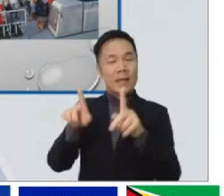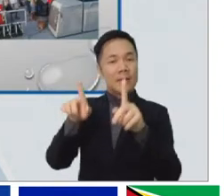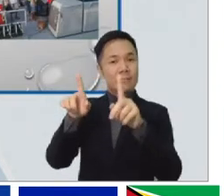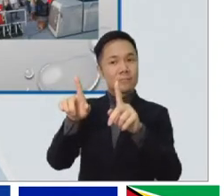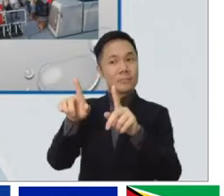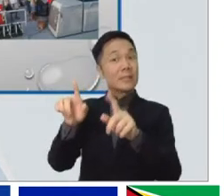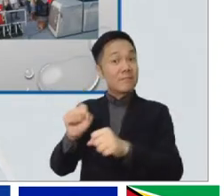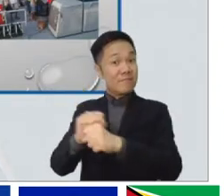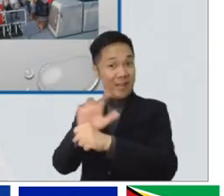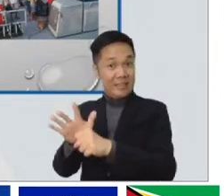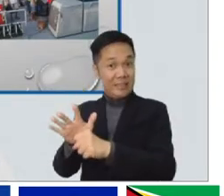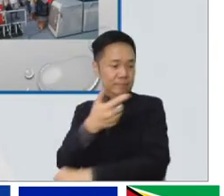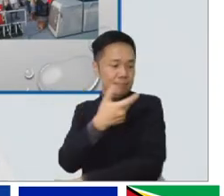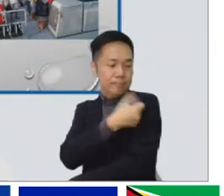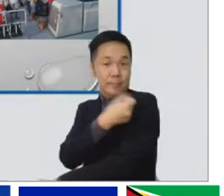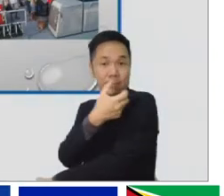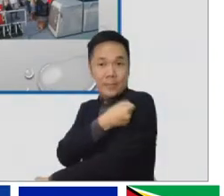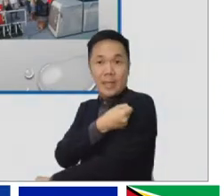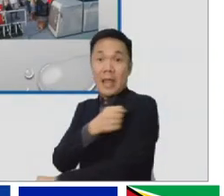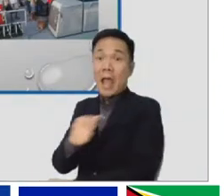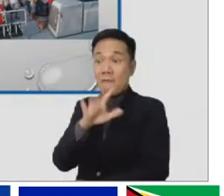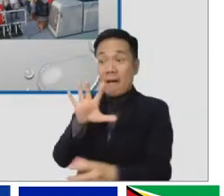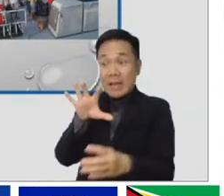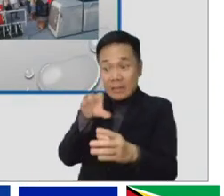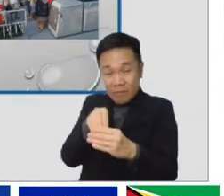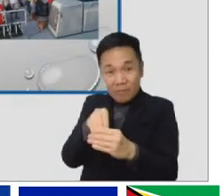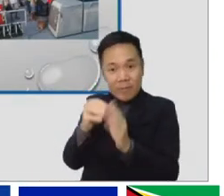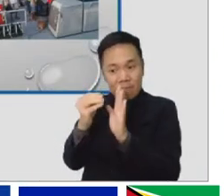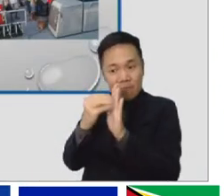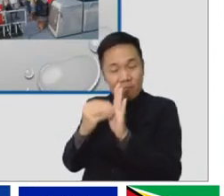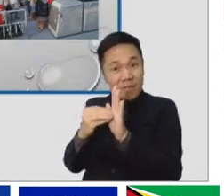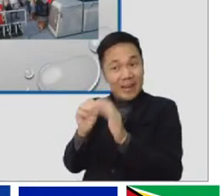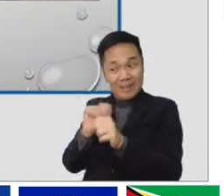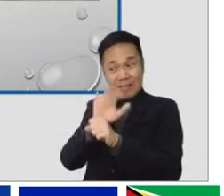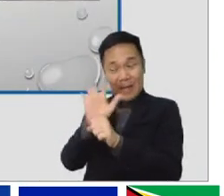COVID-19 component of the volcano response plan.